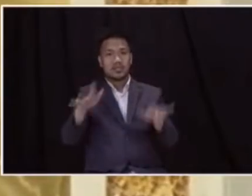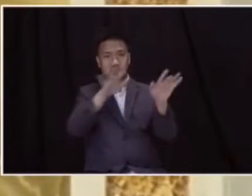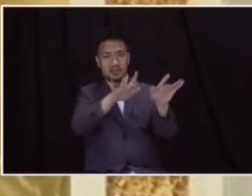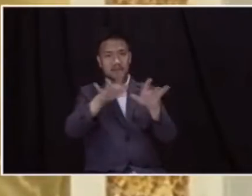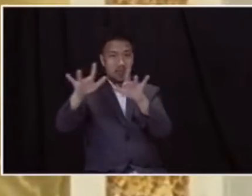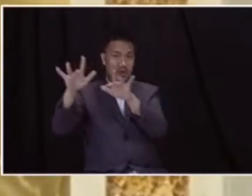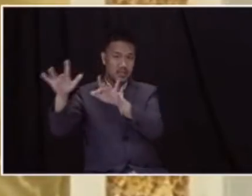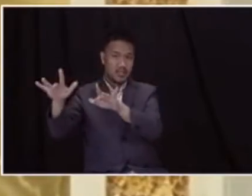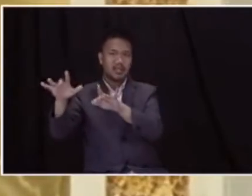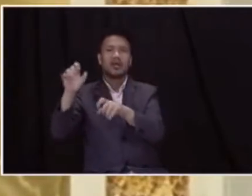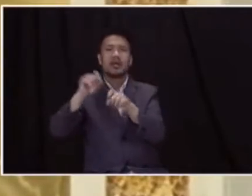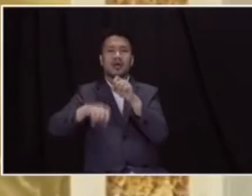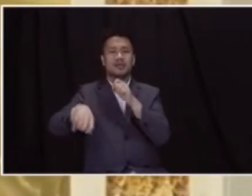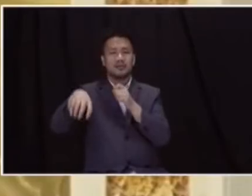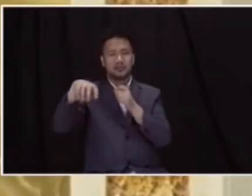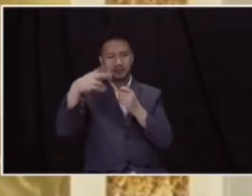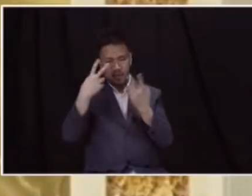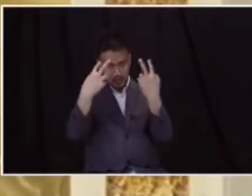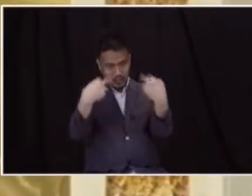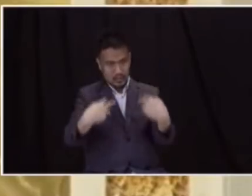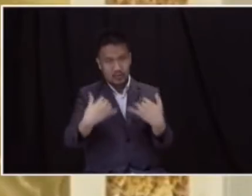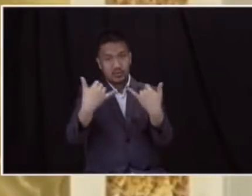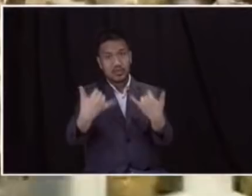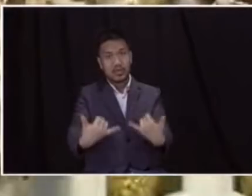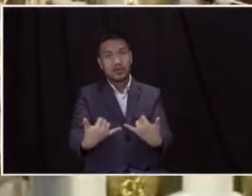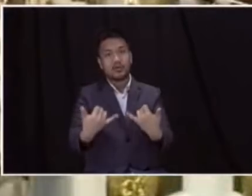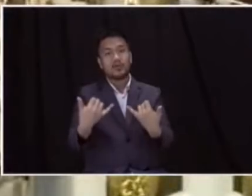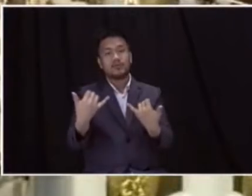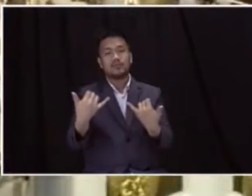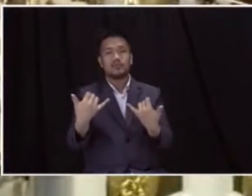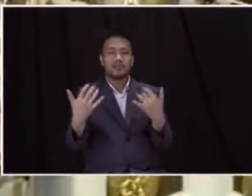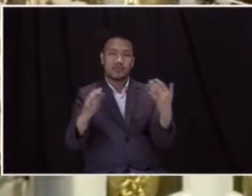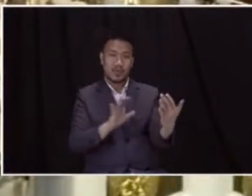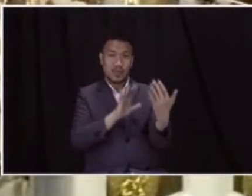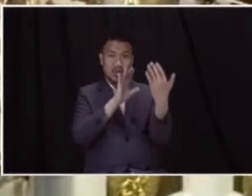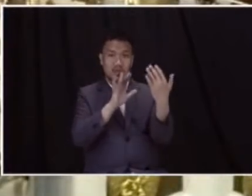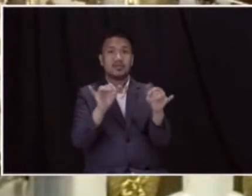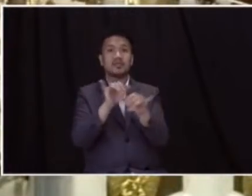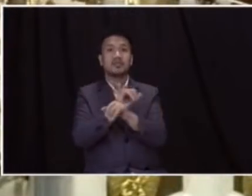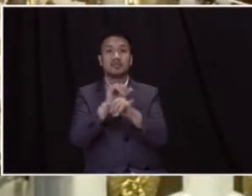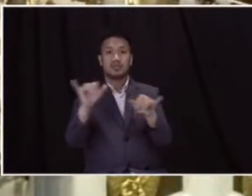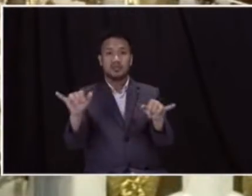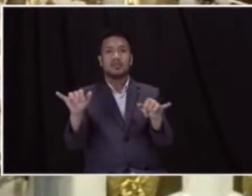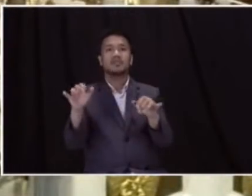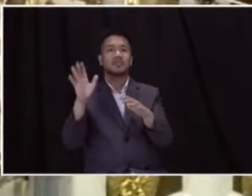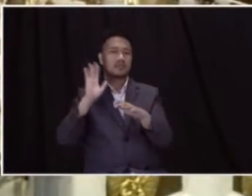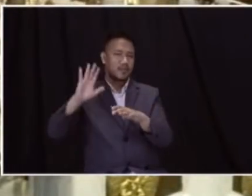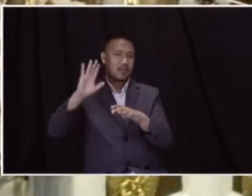I stand here before you today as that herald.